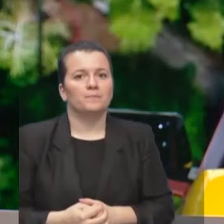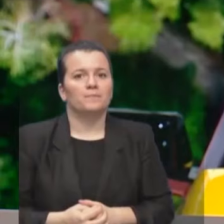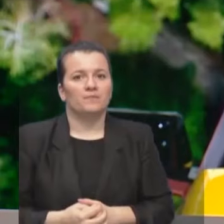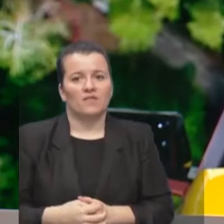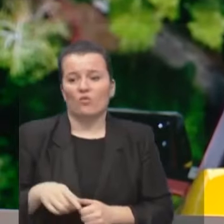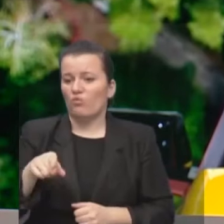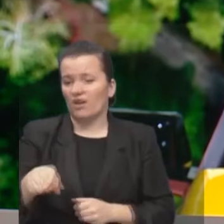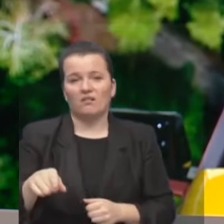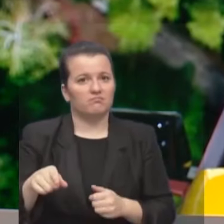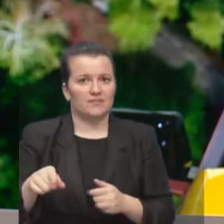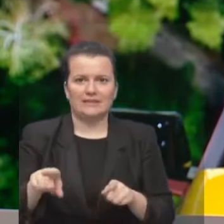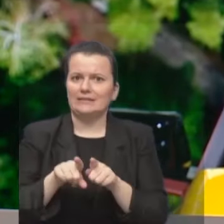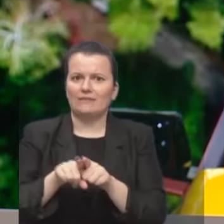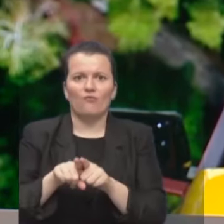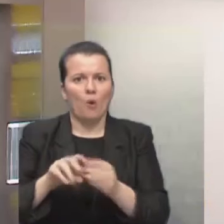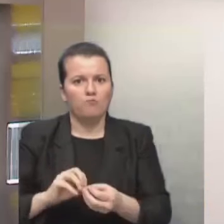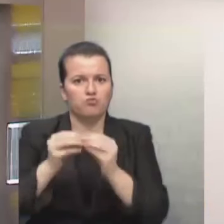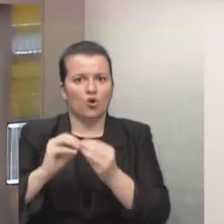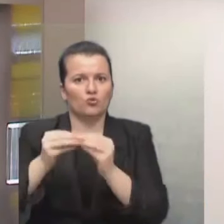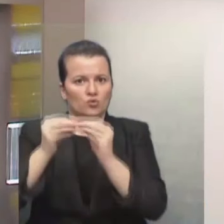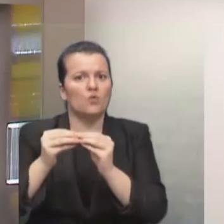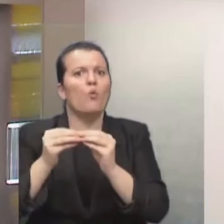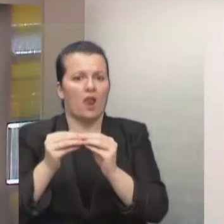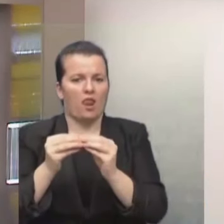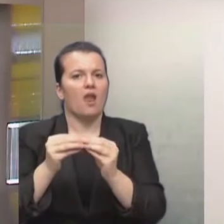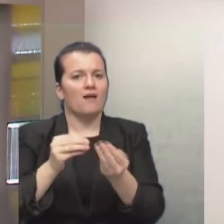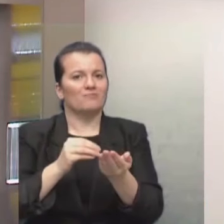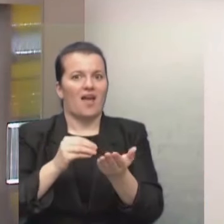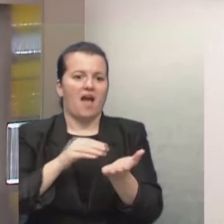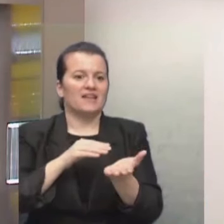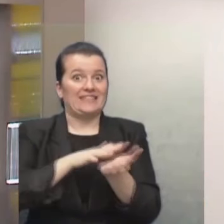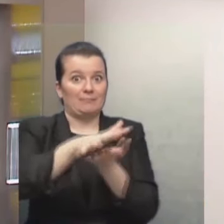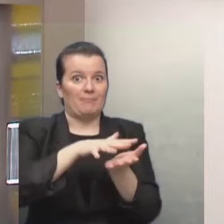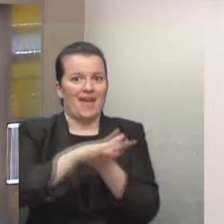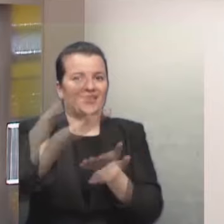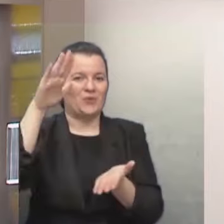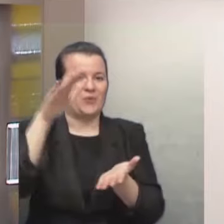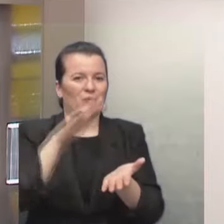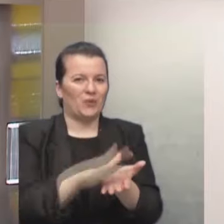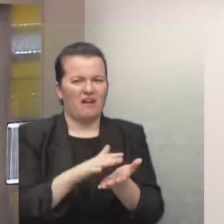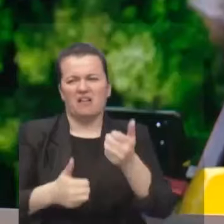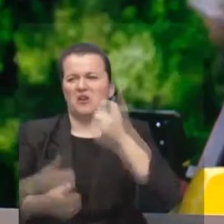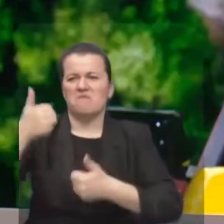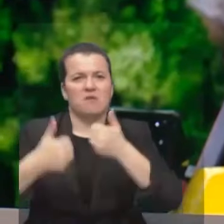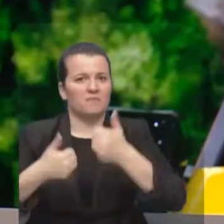manufacturing costs because there are fewer critical parts. Now, the good news there is that if hybrid accounts for 30